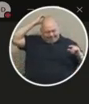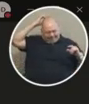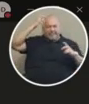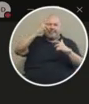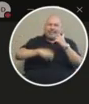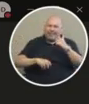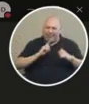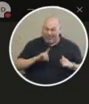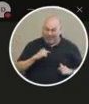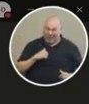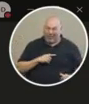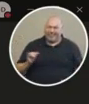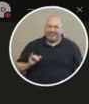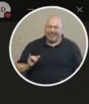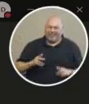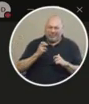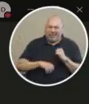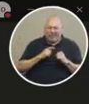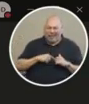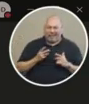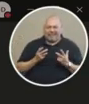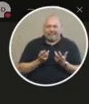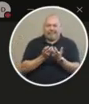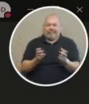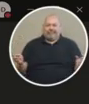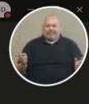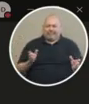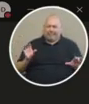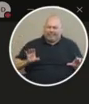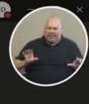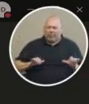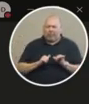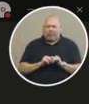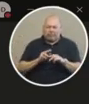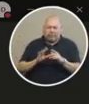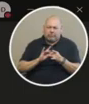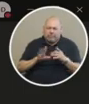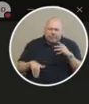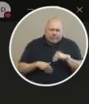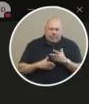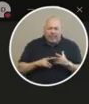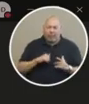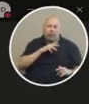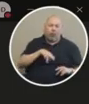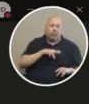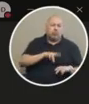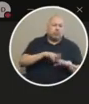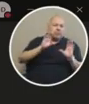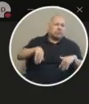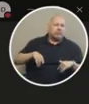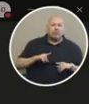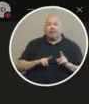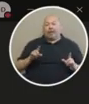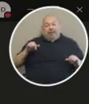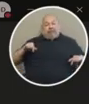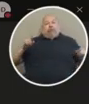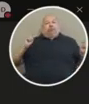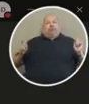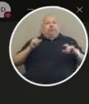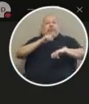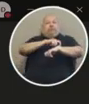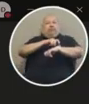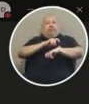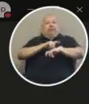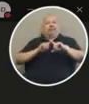difficult. It has been for us to not be able to sit down with you and visit with you and brief y'all like we typically do. And so it might seem like